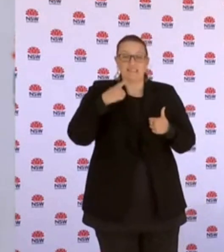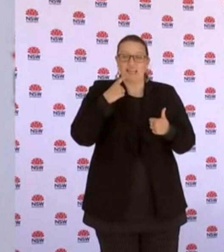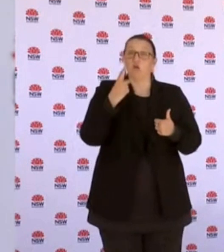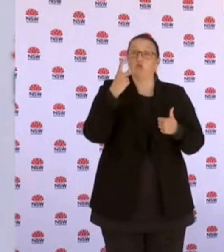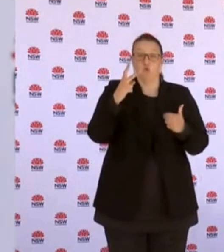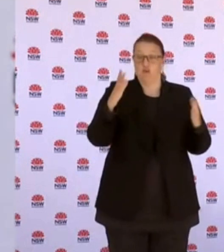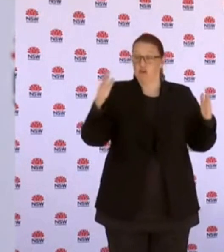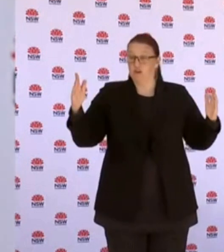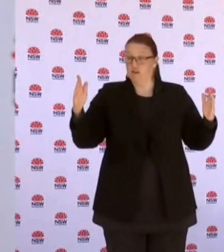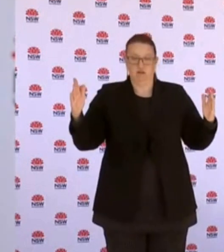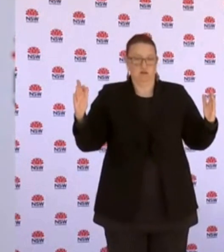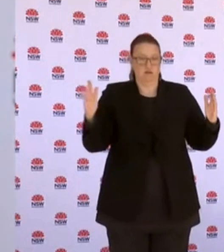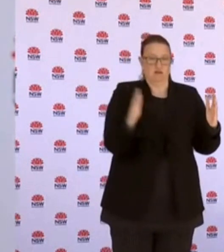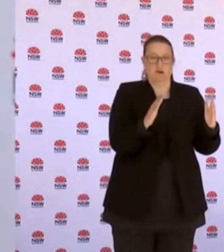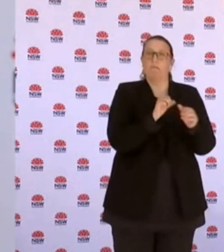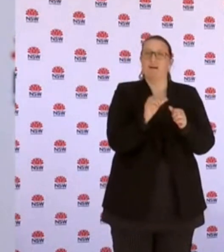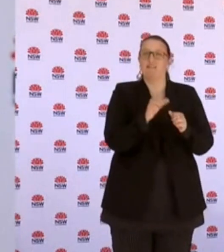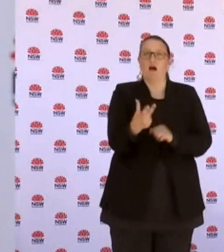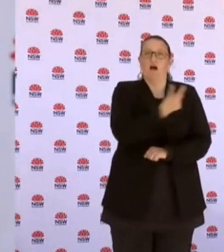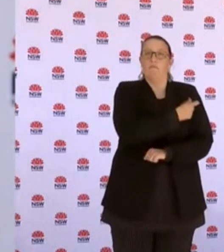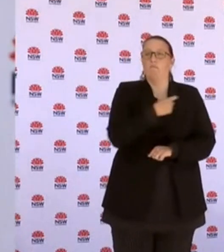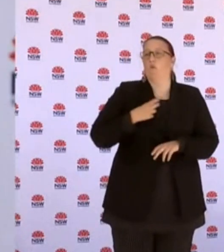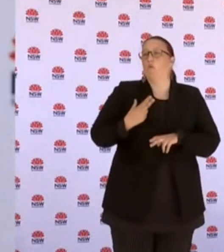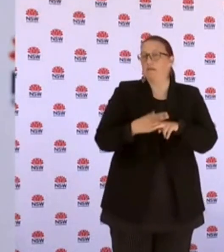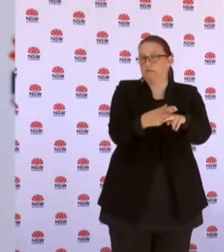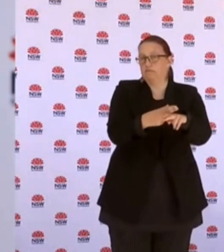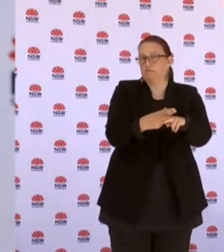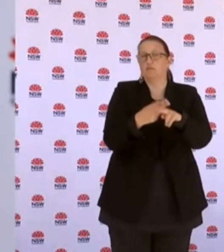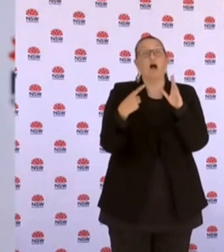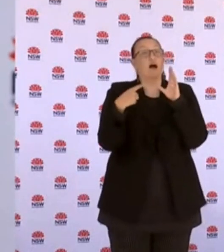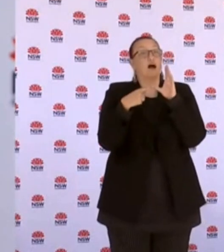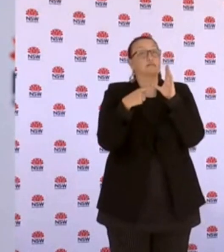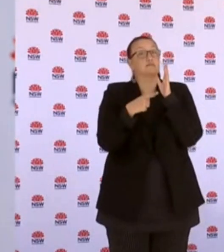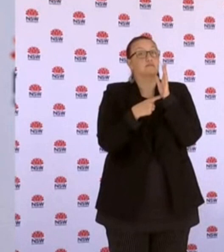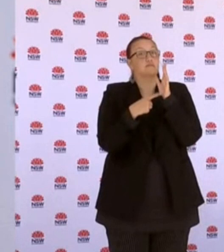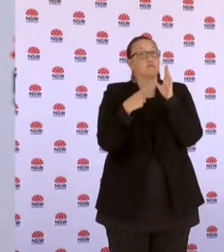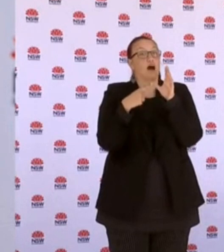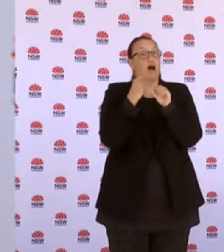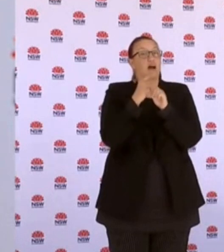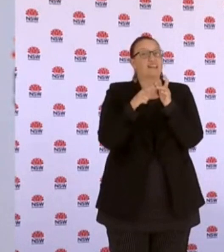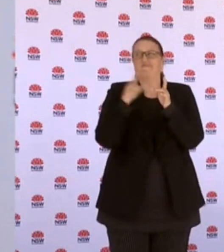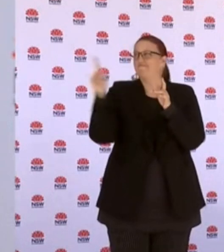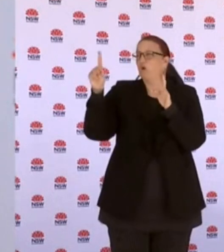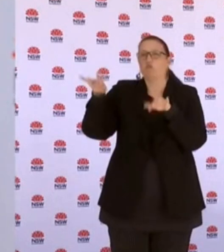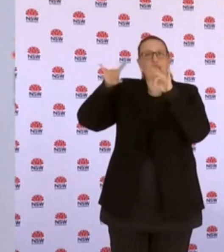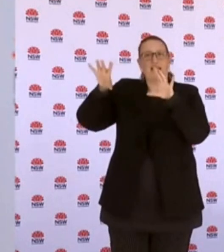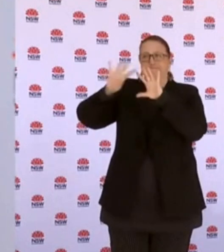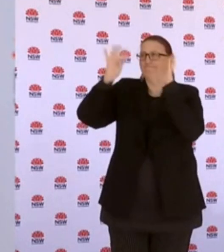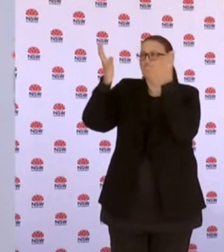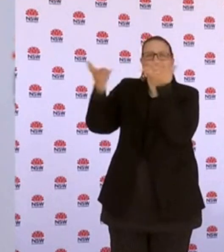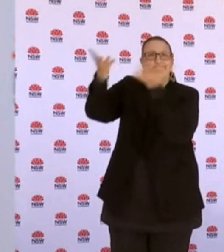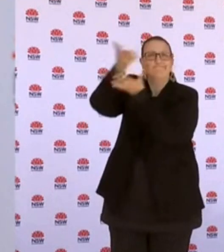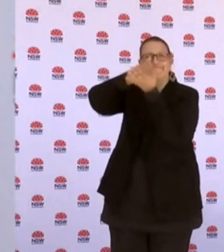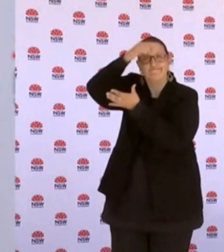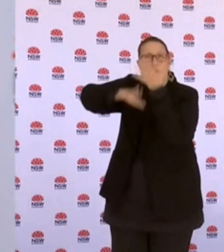that in the context of an outbreak, you consider a period of 4 to 8 weeks. Now, that is trading off long-term duration of protection